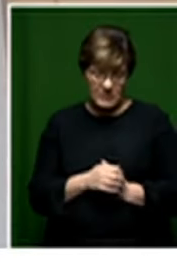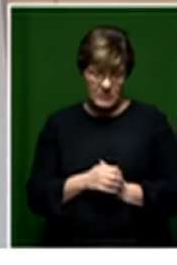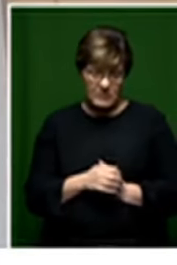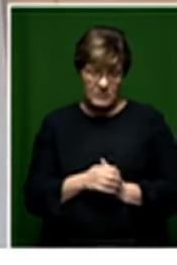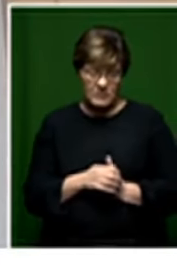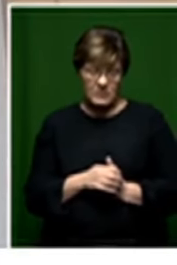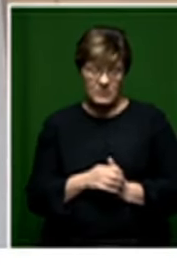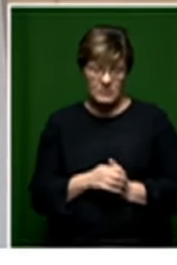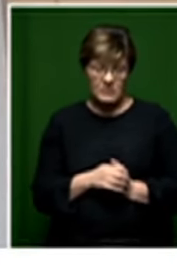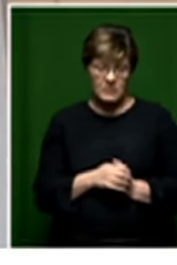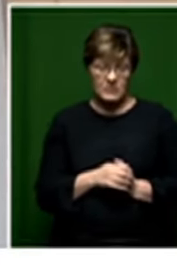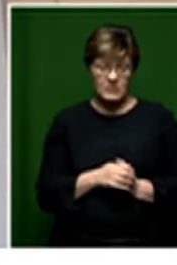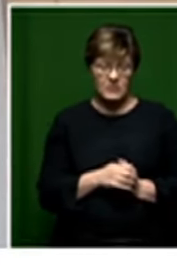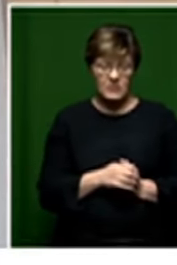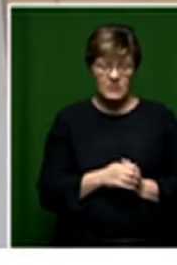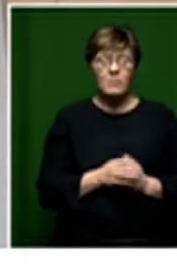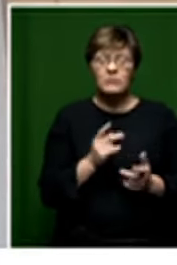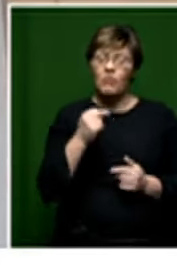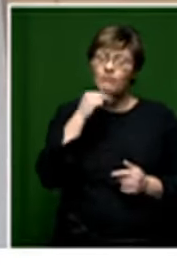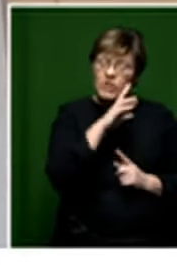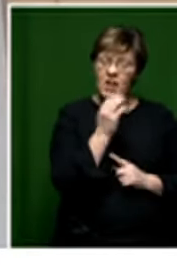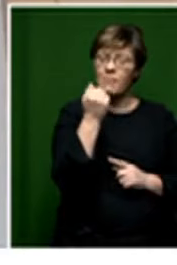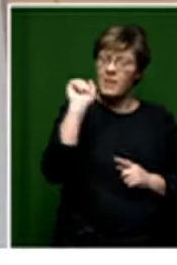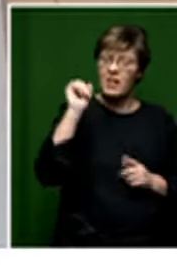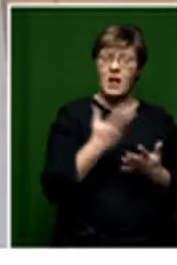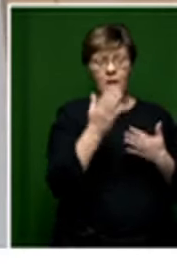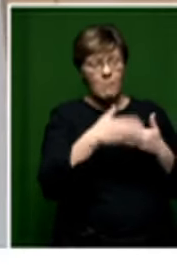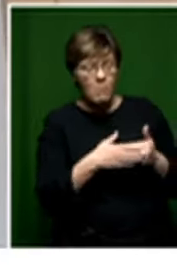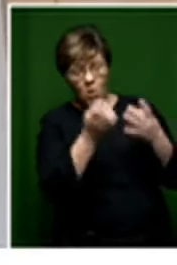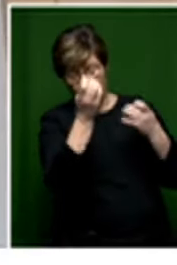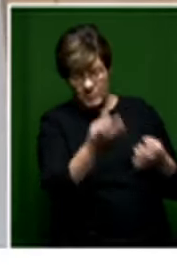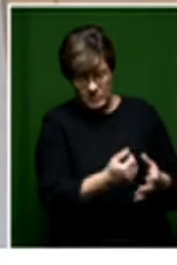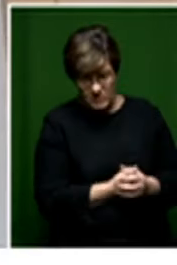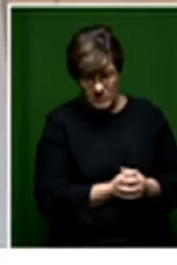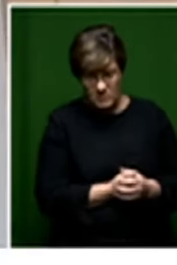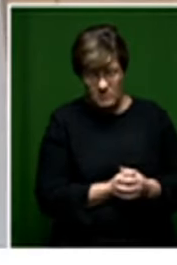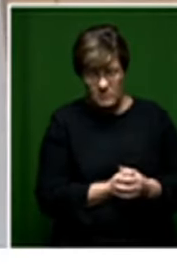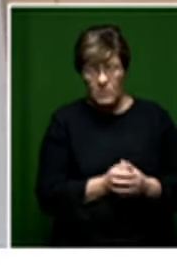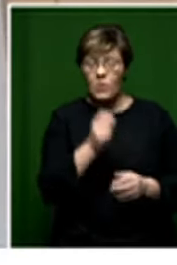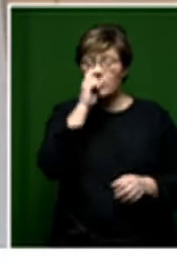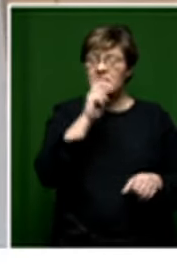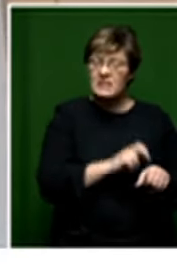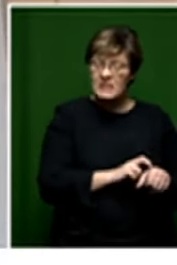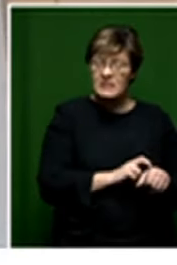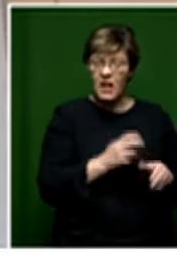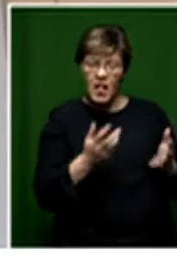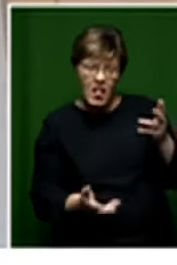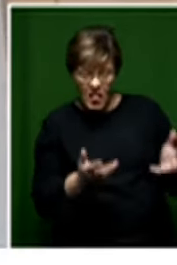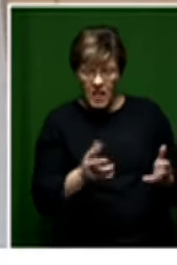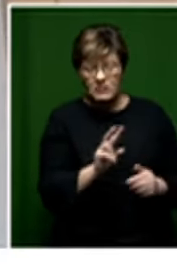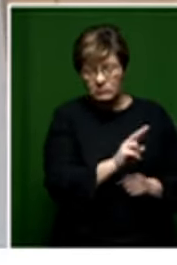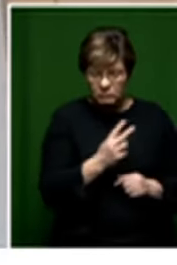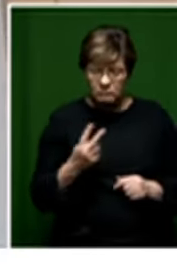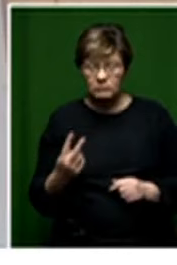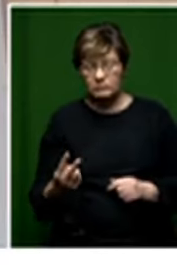be, there's a real appeal for information and more information. We need to convert that uncertainty into a sense